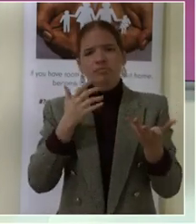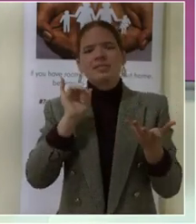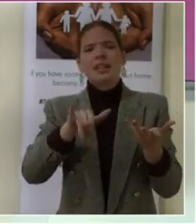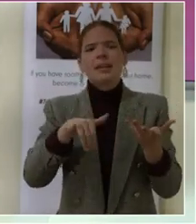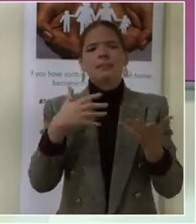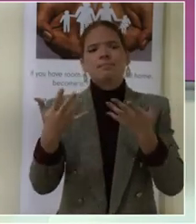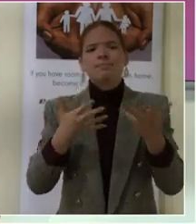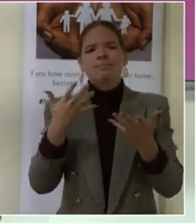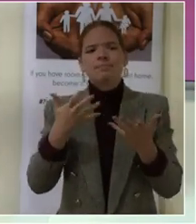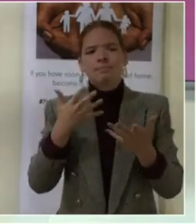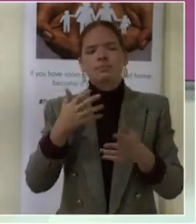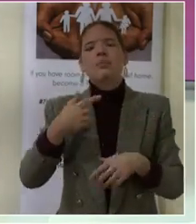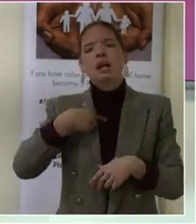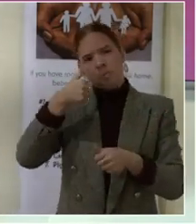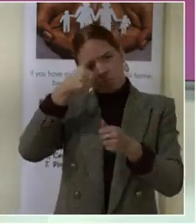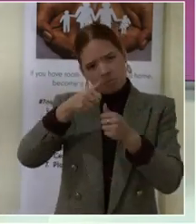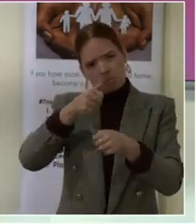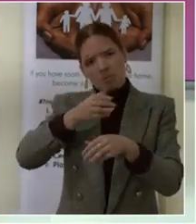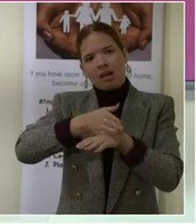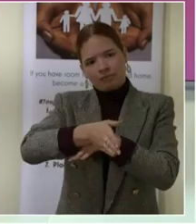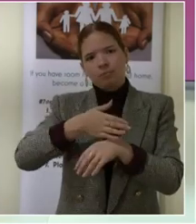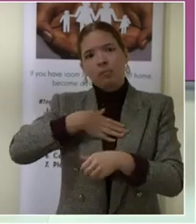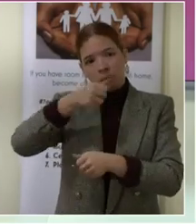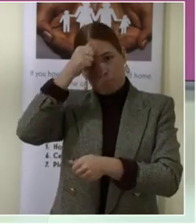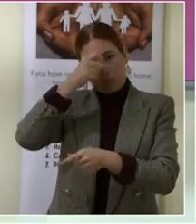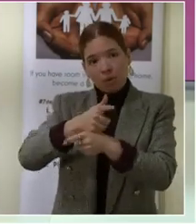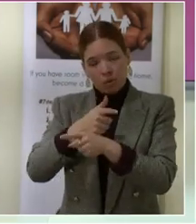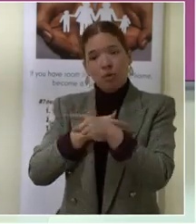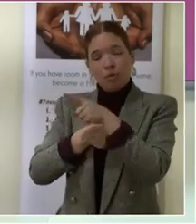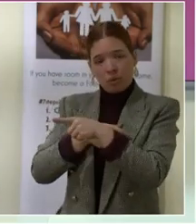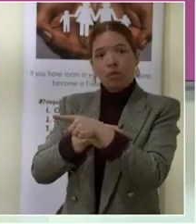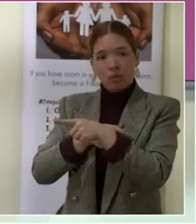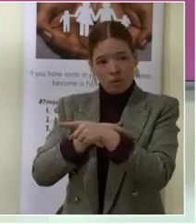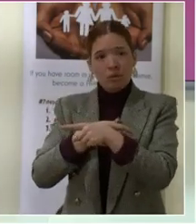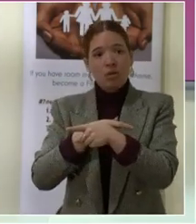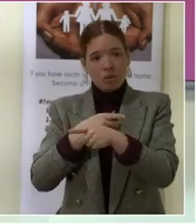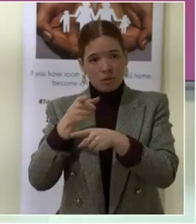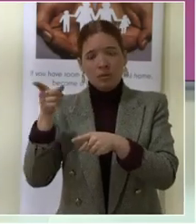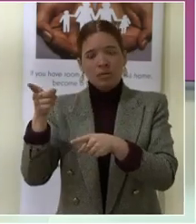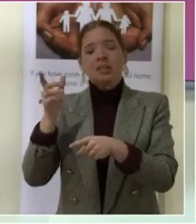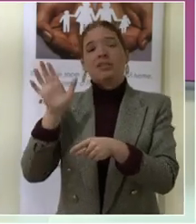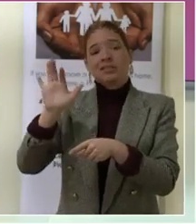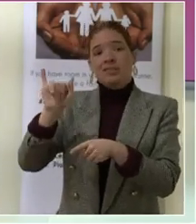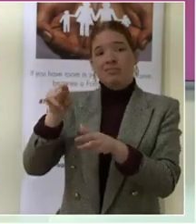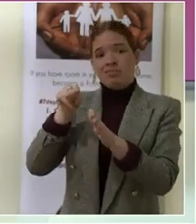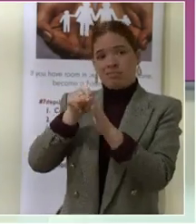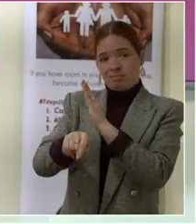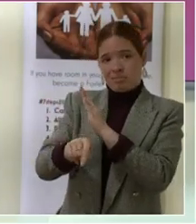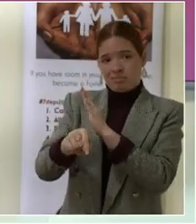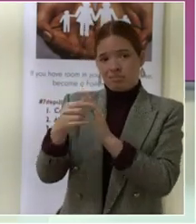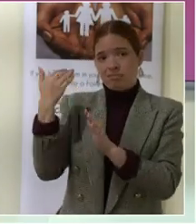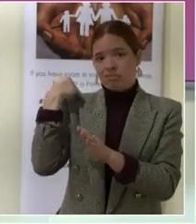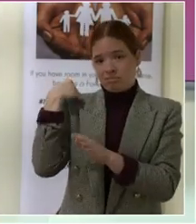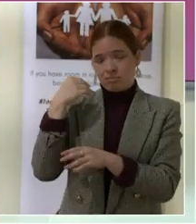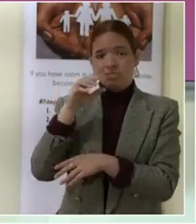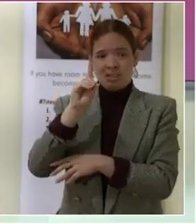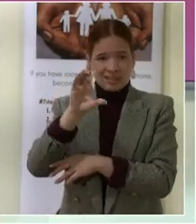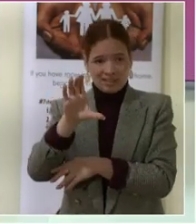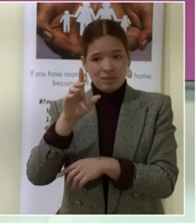Isabe Jeffcoat, who was killed in Washington, D.C. in 2020.